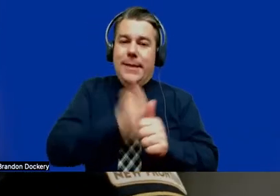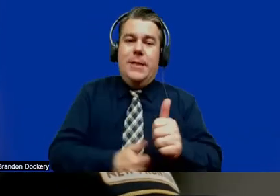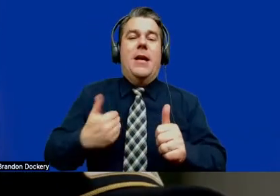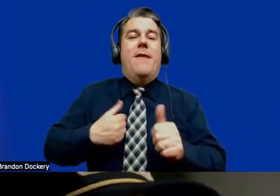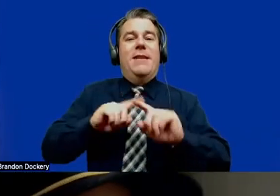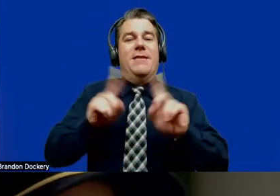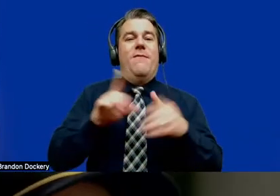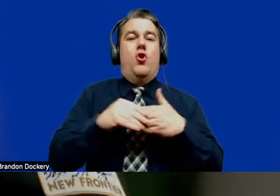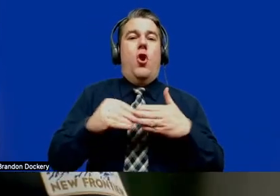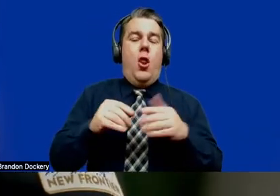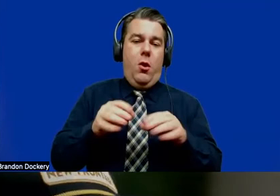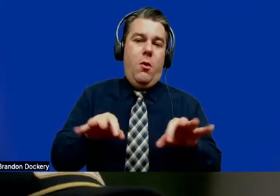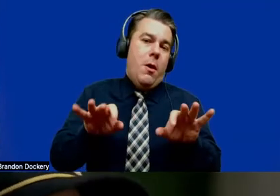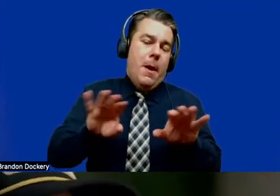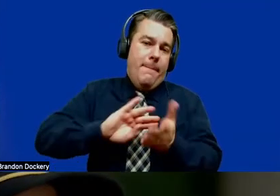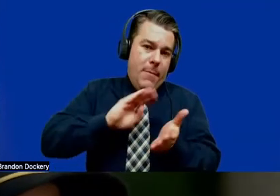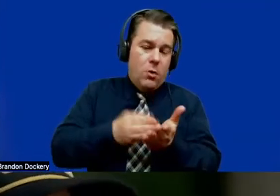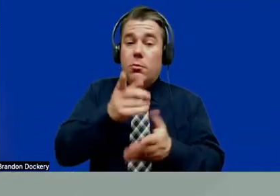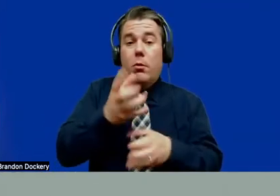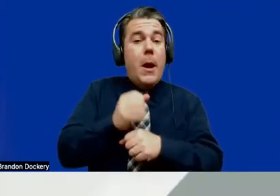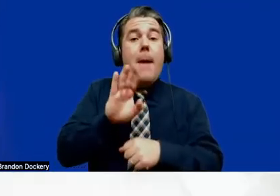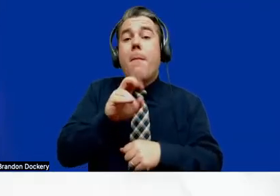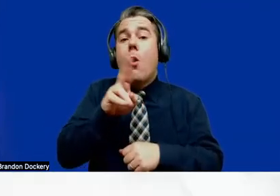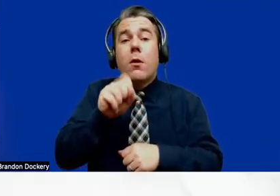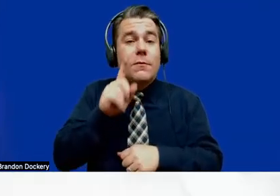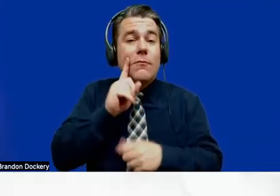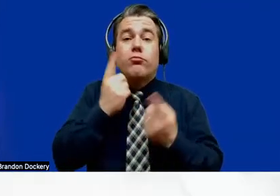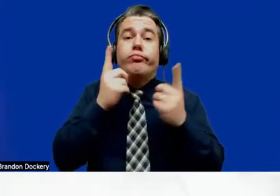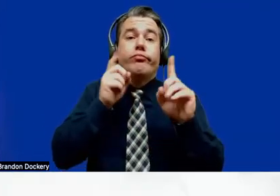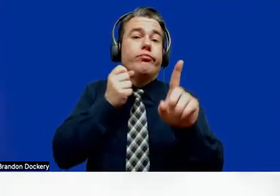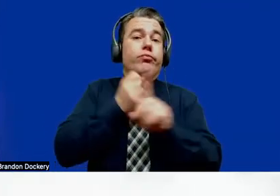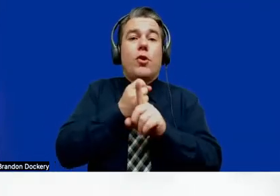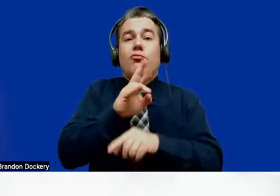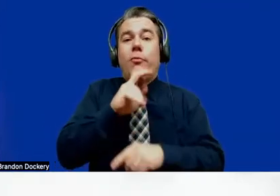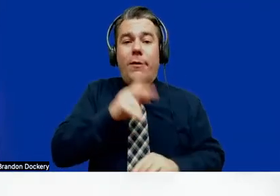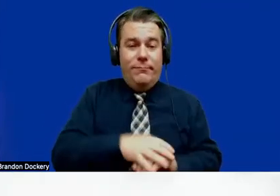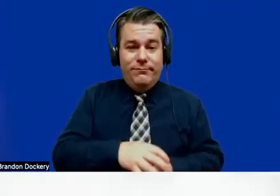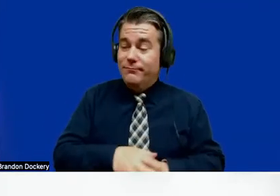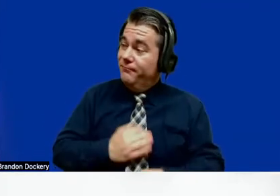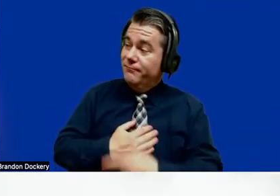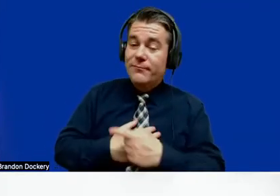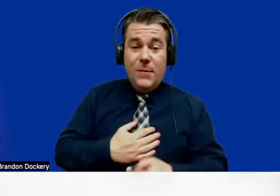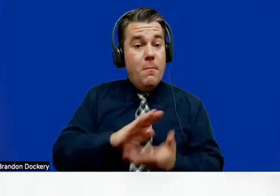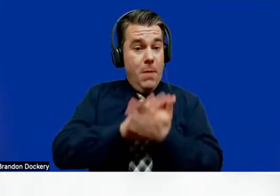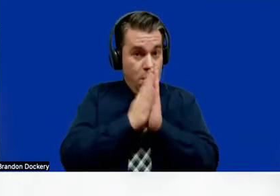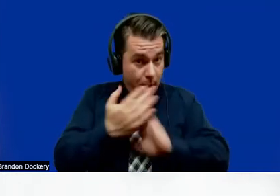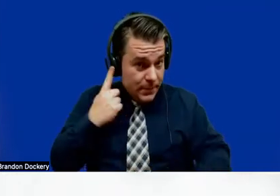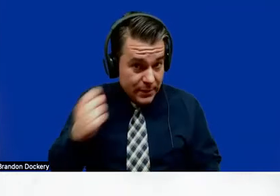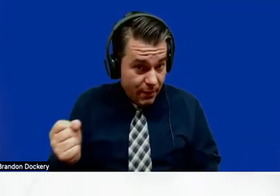amount, and you get a bonus just for achieving the rank. Here we can see that a silver achievement bonus is